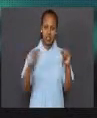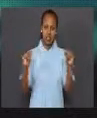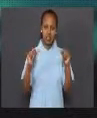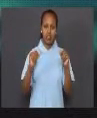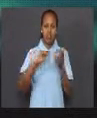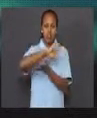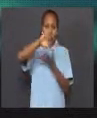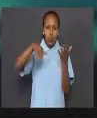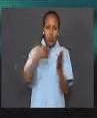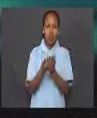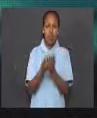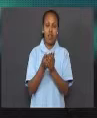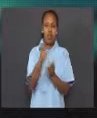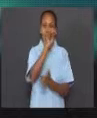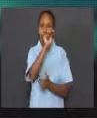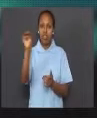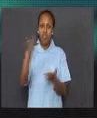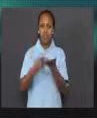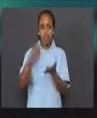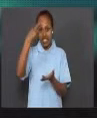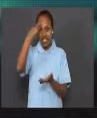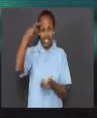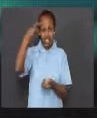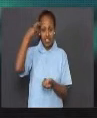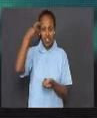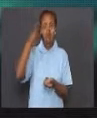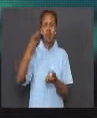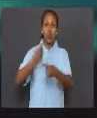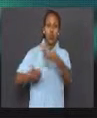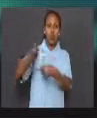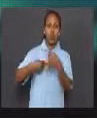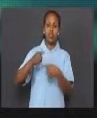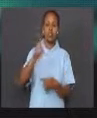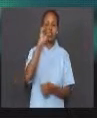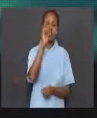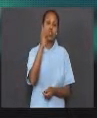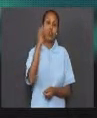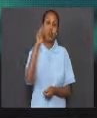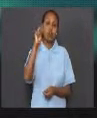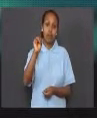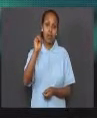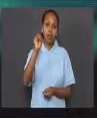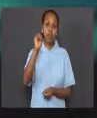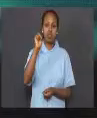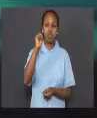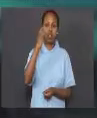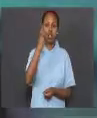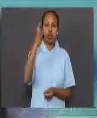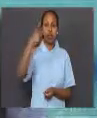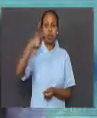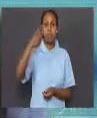The total momentum in this case would be 0 kilogram meters per second.